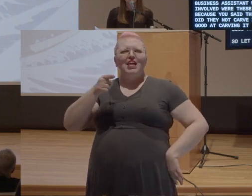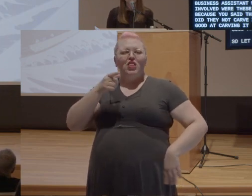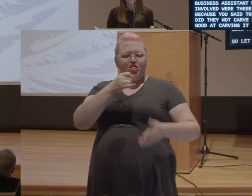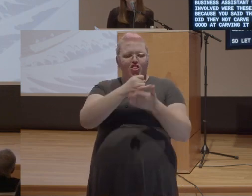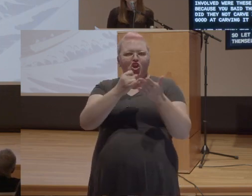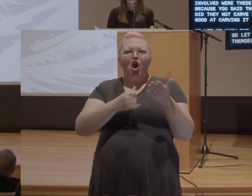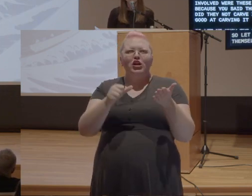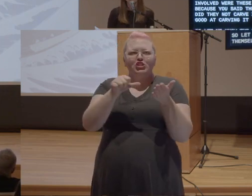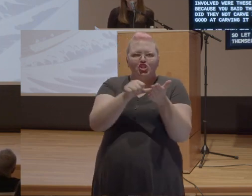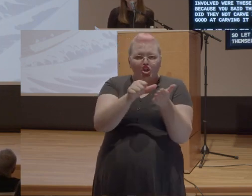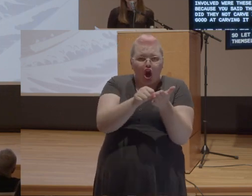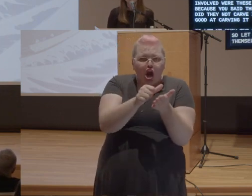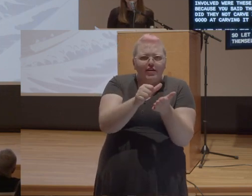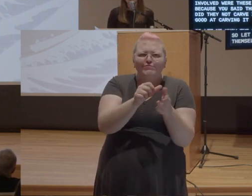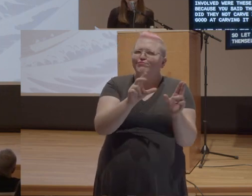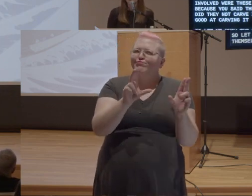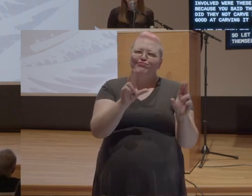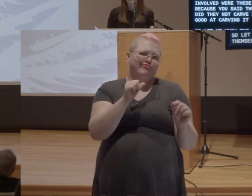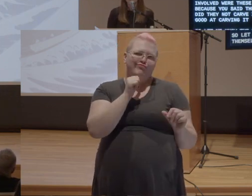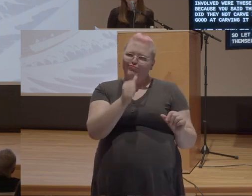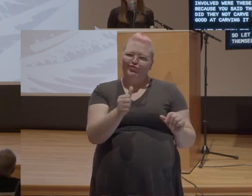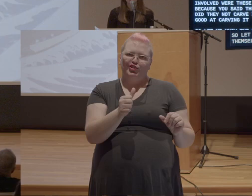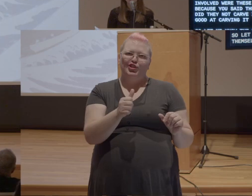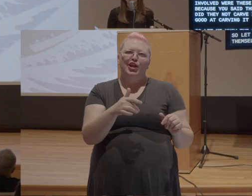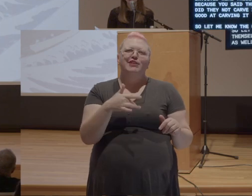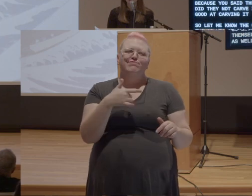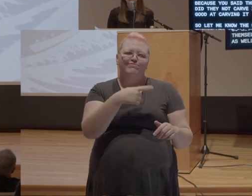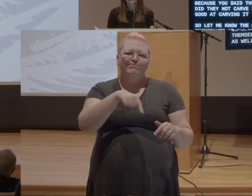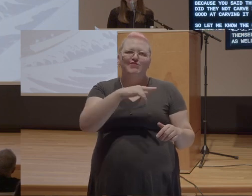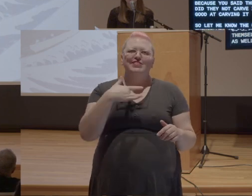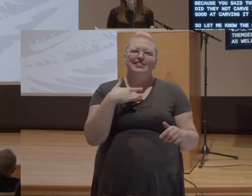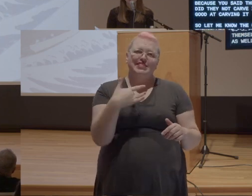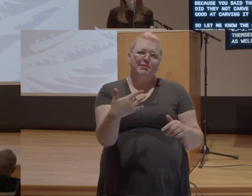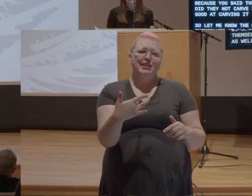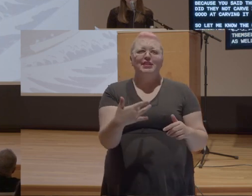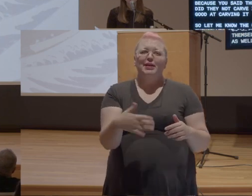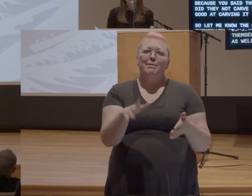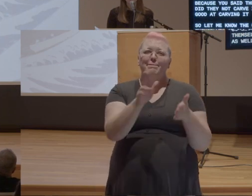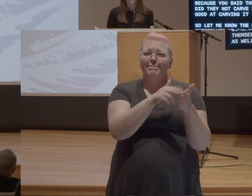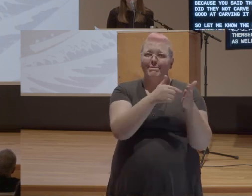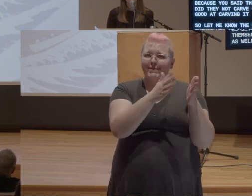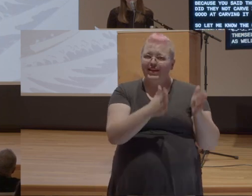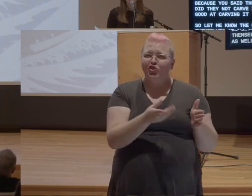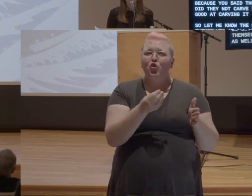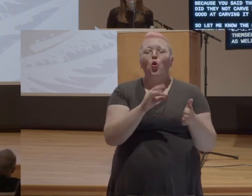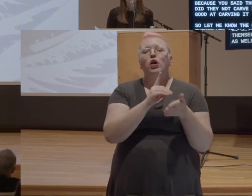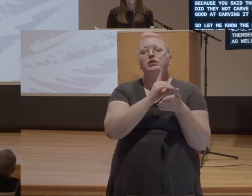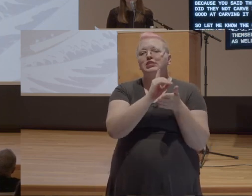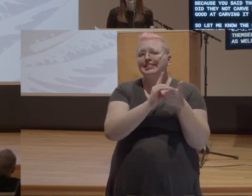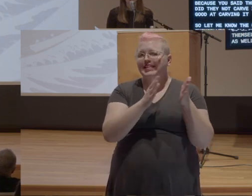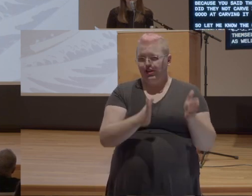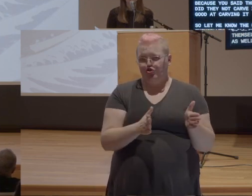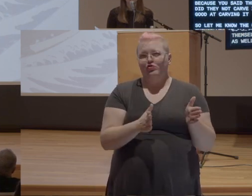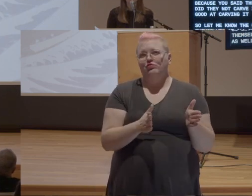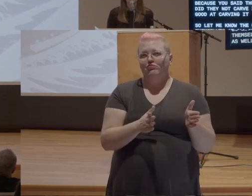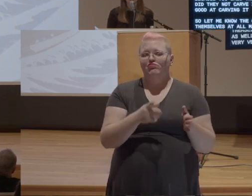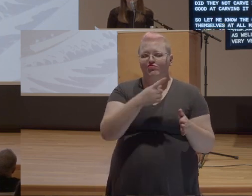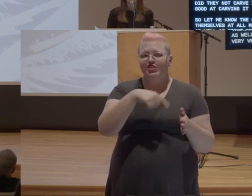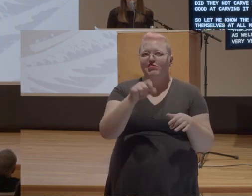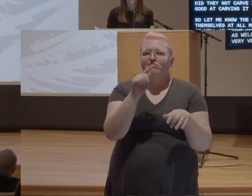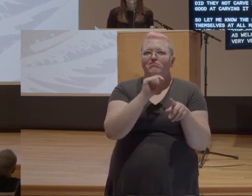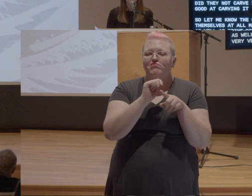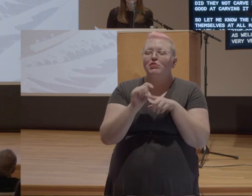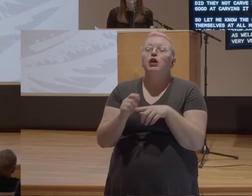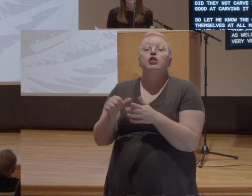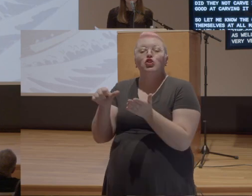all. Many of them were actually painters as well as print designers, and people would train for a very, very long time to